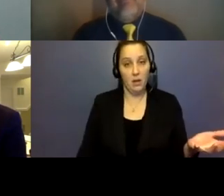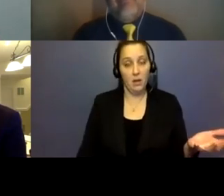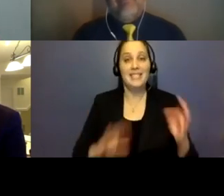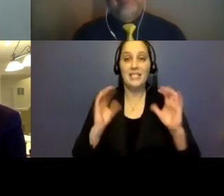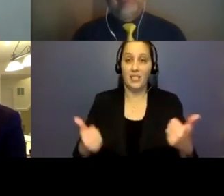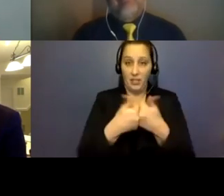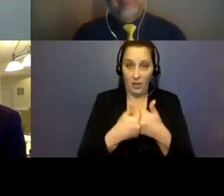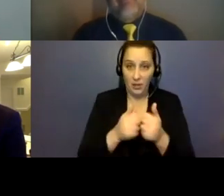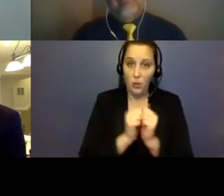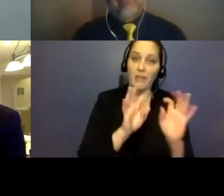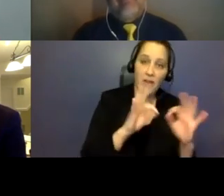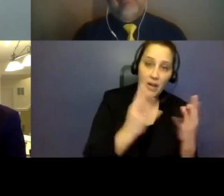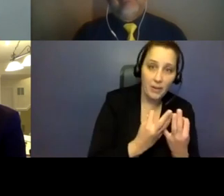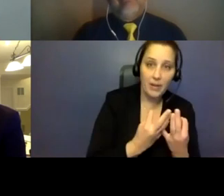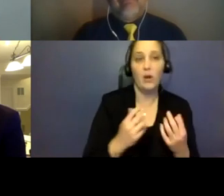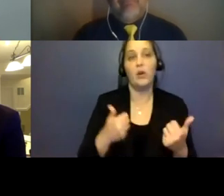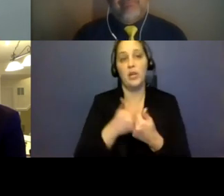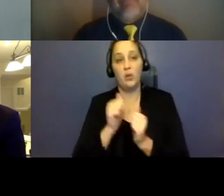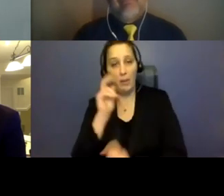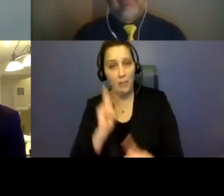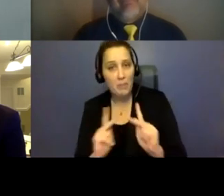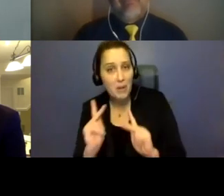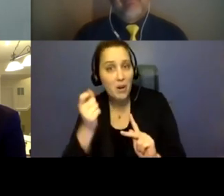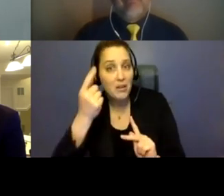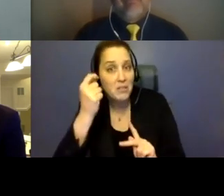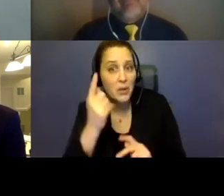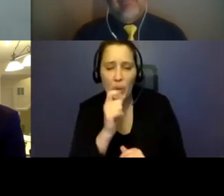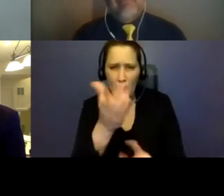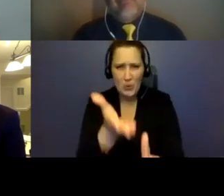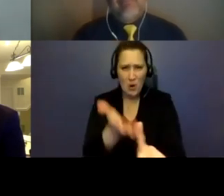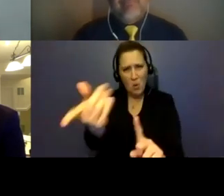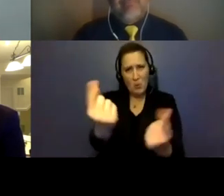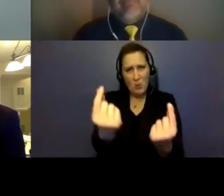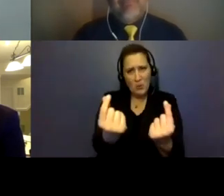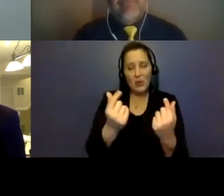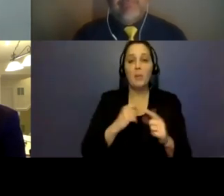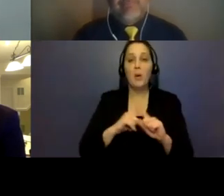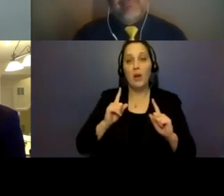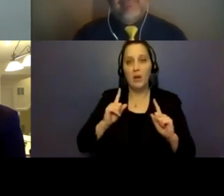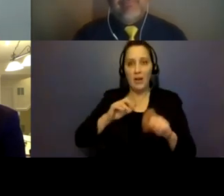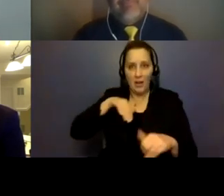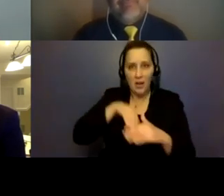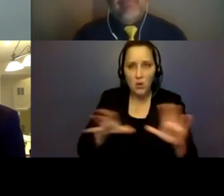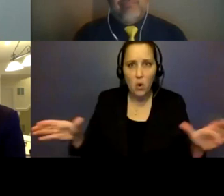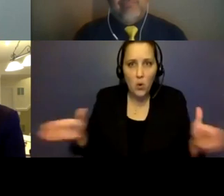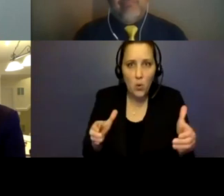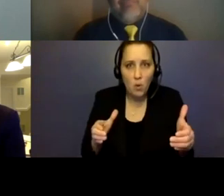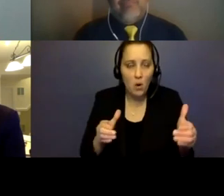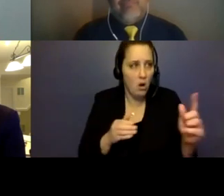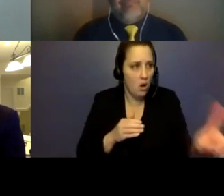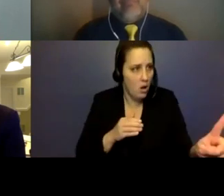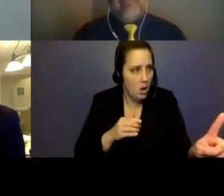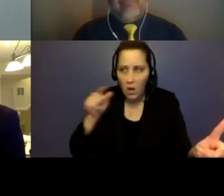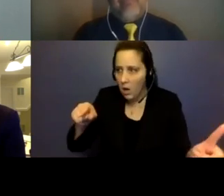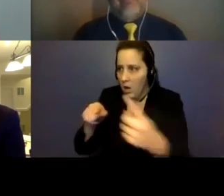challenges within your family, or you have challenges with people understanding you and where you are now. But when you can get into a room with other people who get it